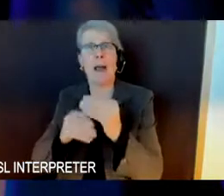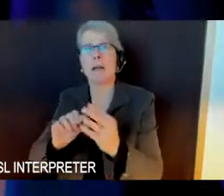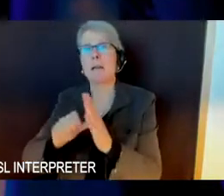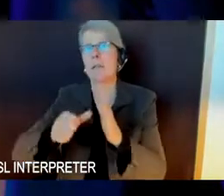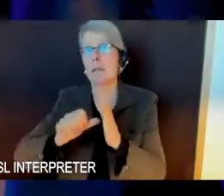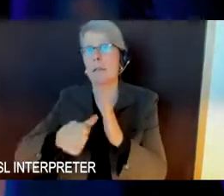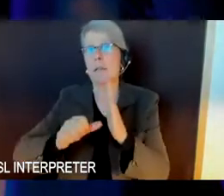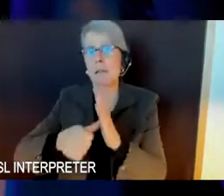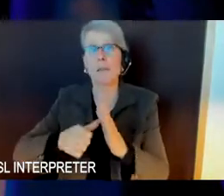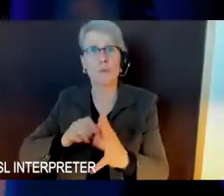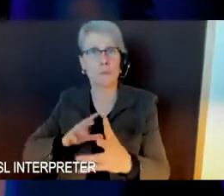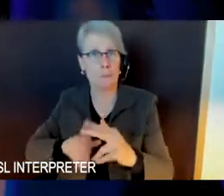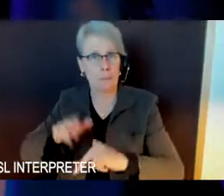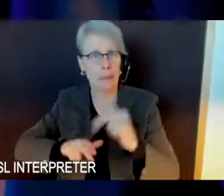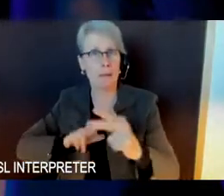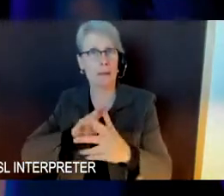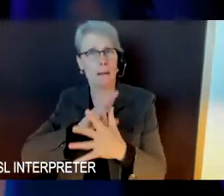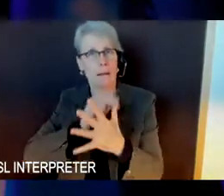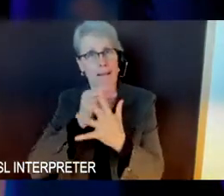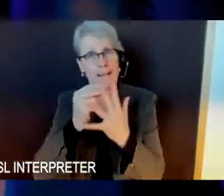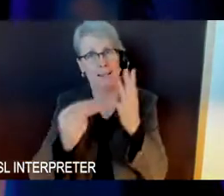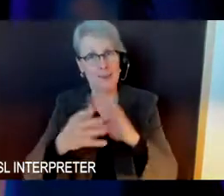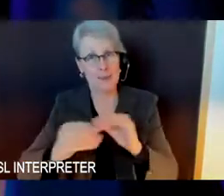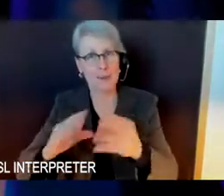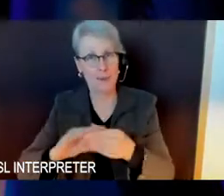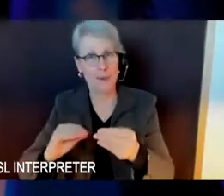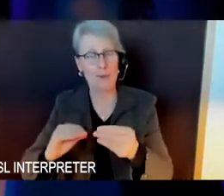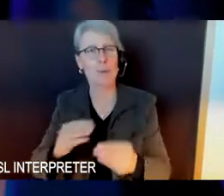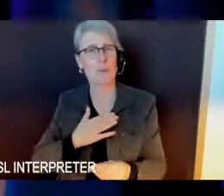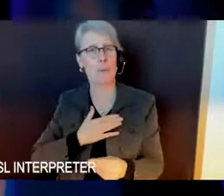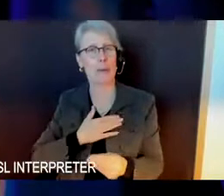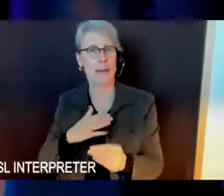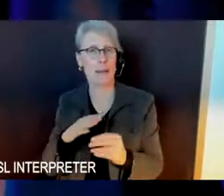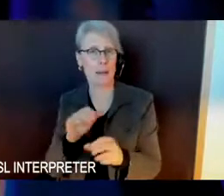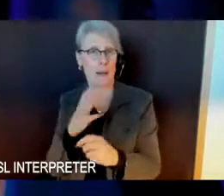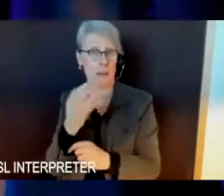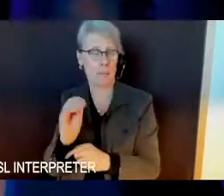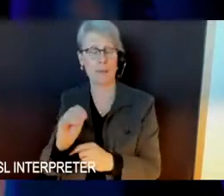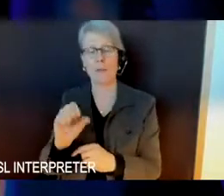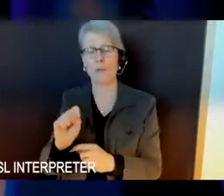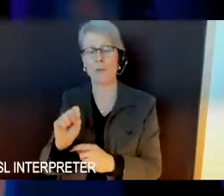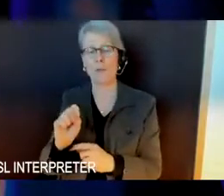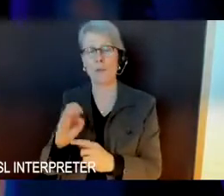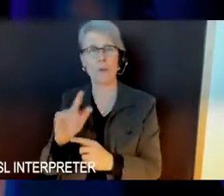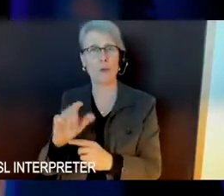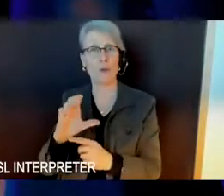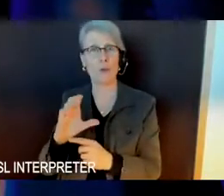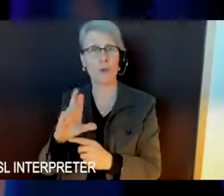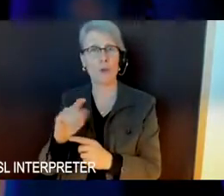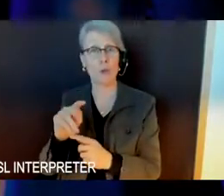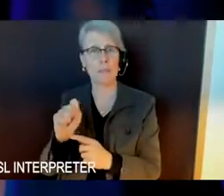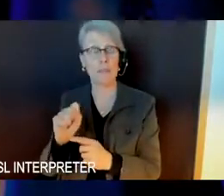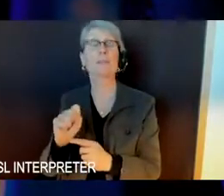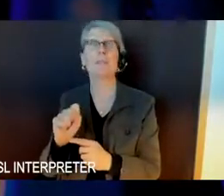the messages that are shared. And this is the area that my agency, Social Currents, is really focused